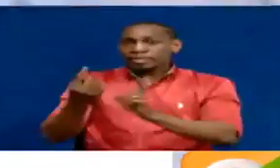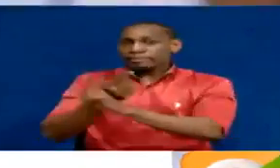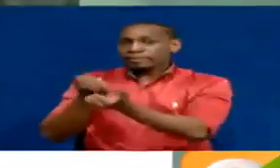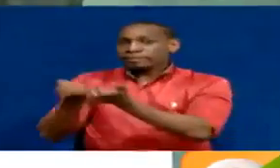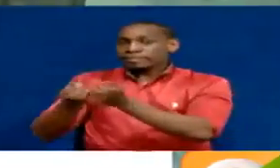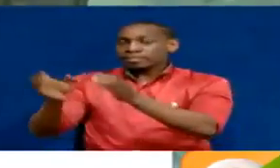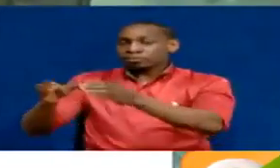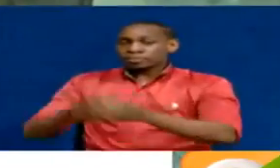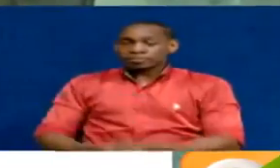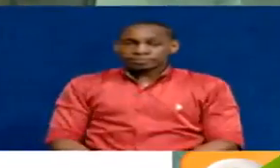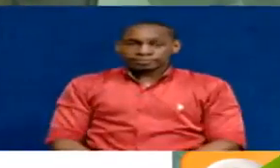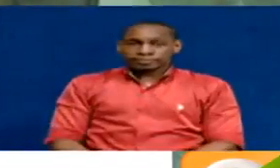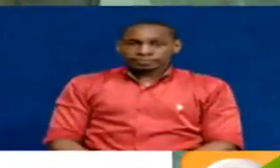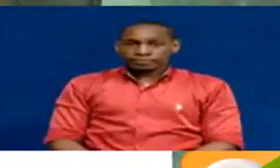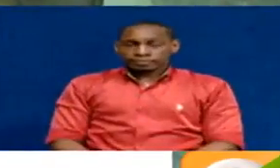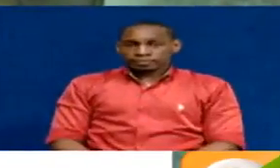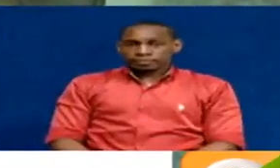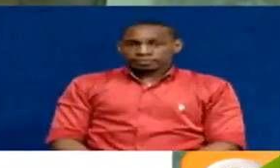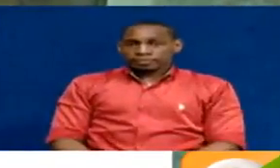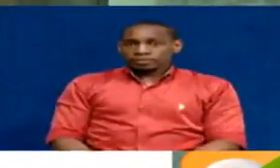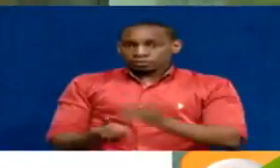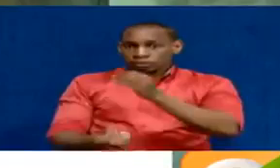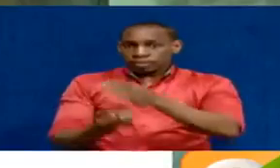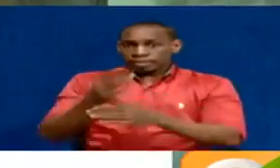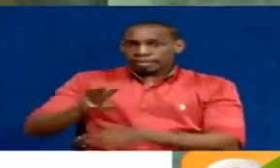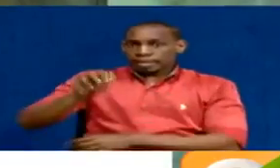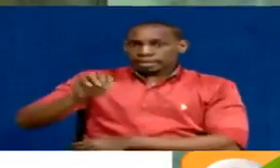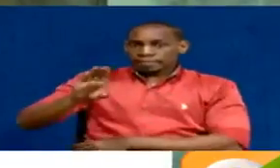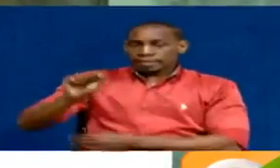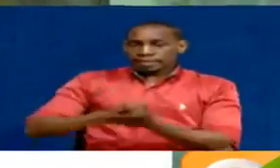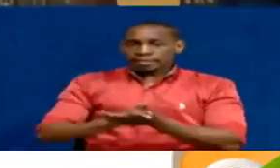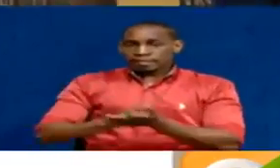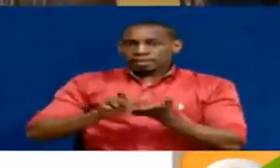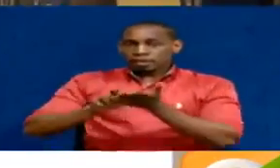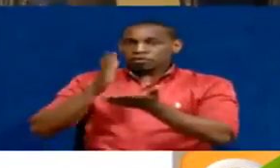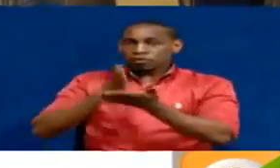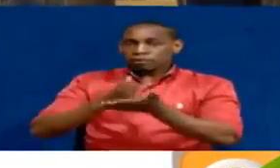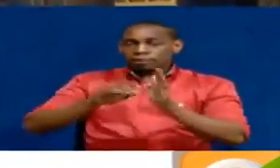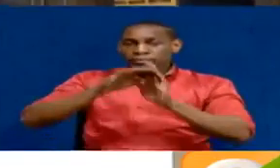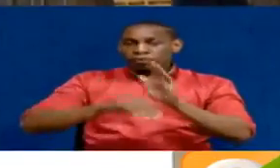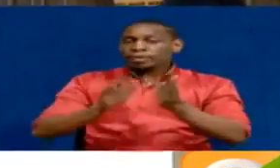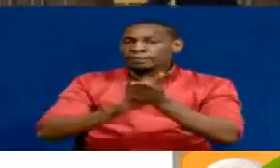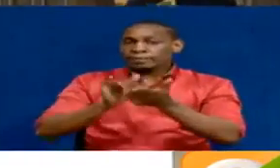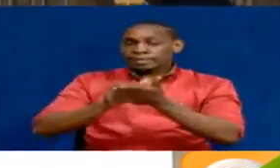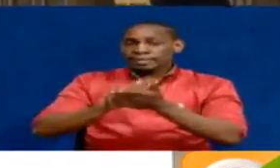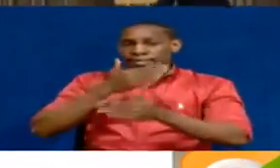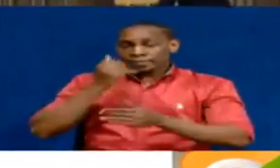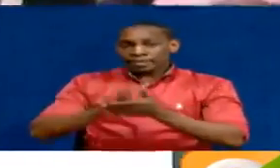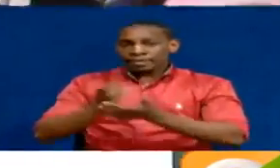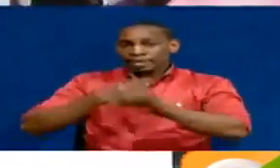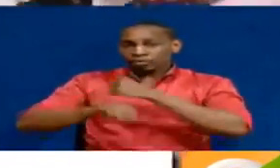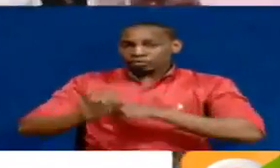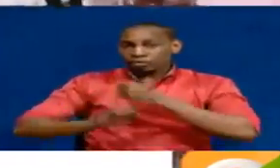business entities. While the establishment of the MSME Credit Guarantee Scheme has been lauded as the right move to